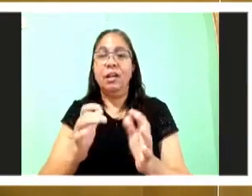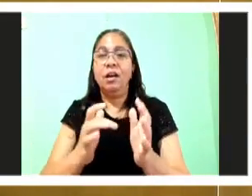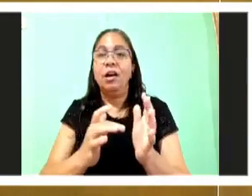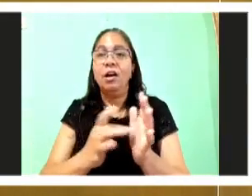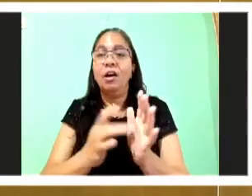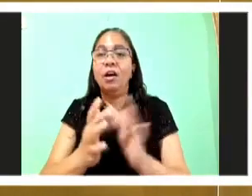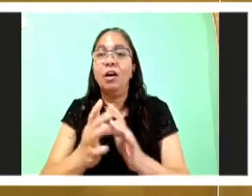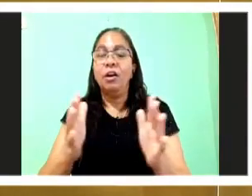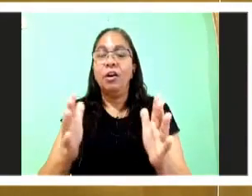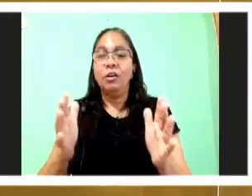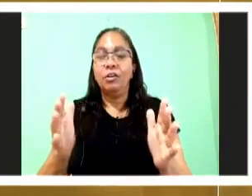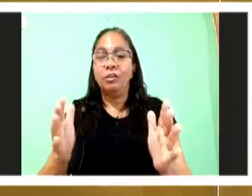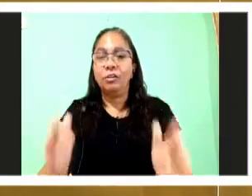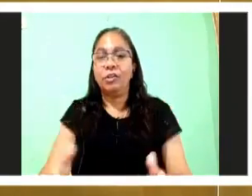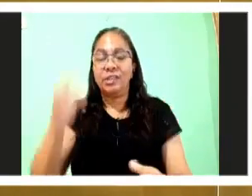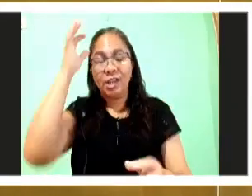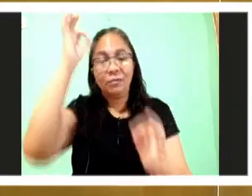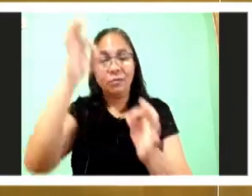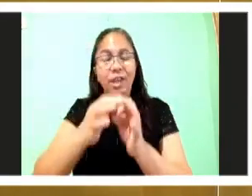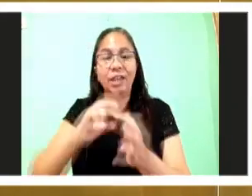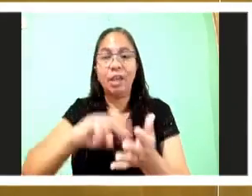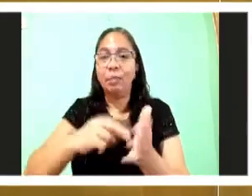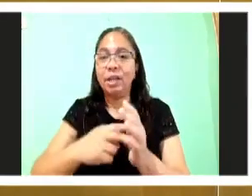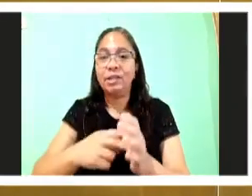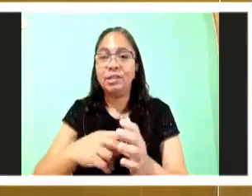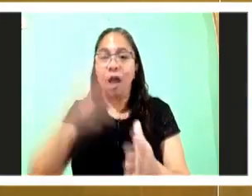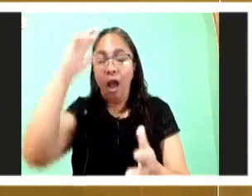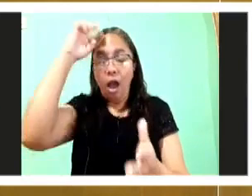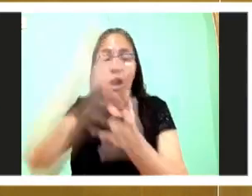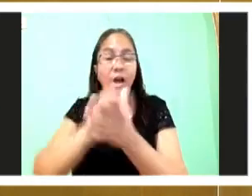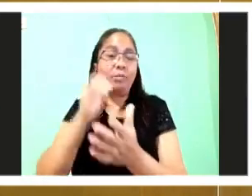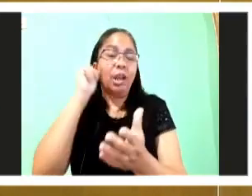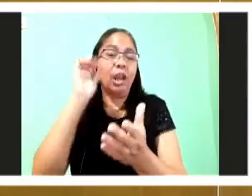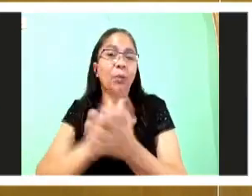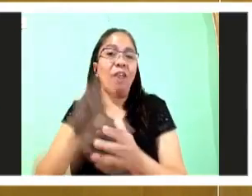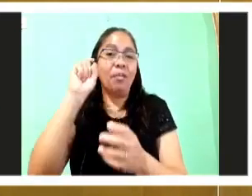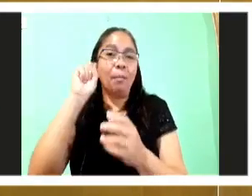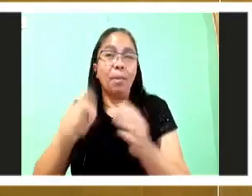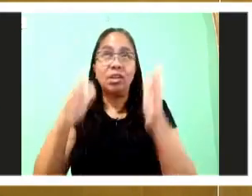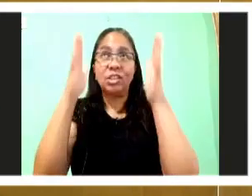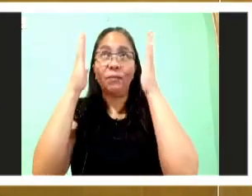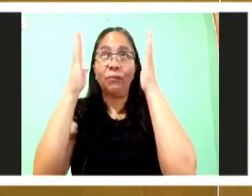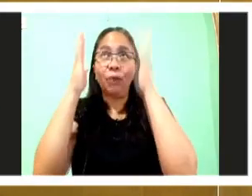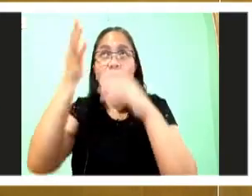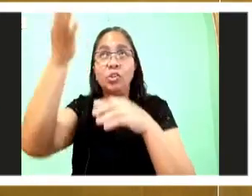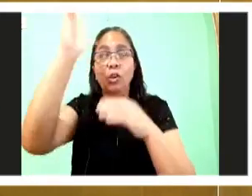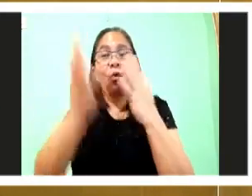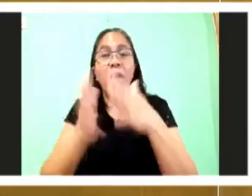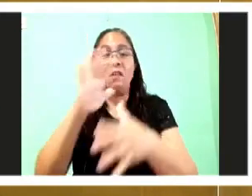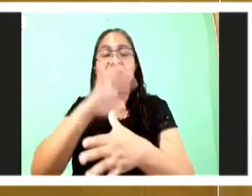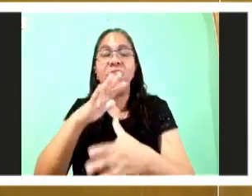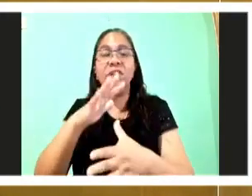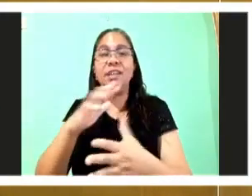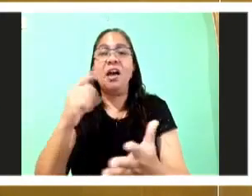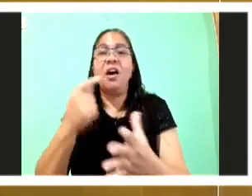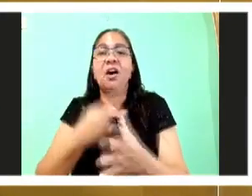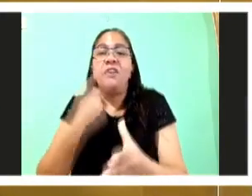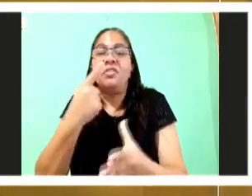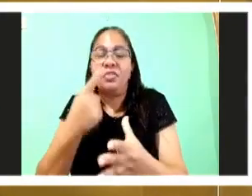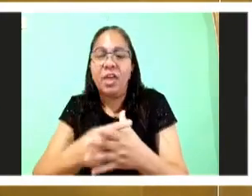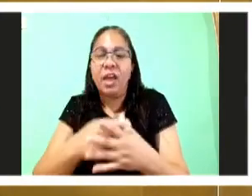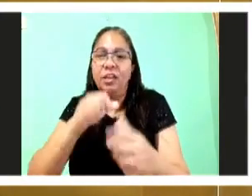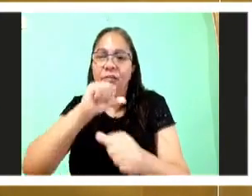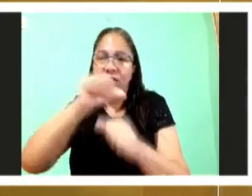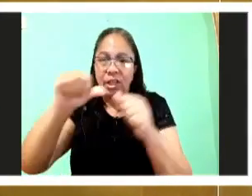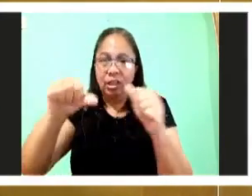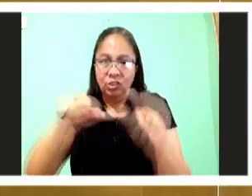wife submit to the Lord. And in submitting to the Lord, you submit to one another. Because your first thing is